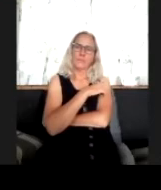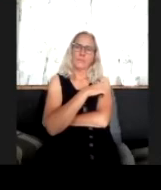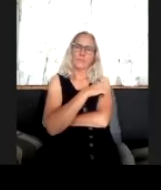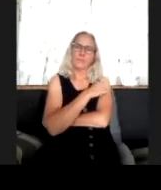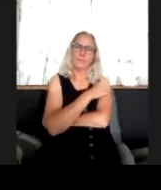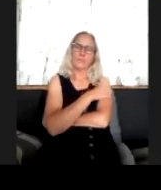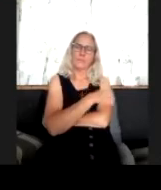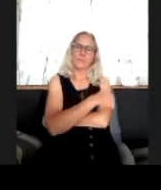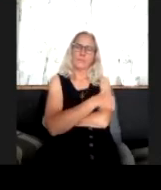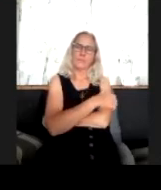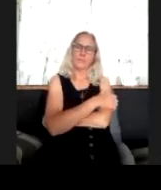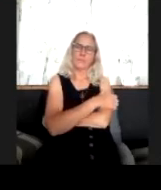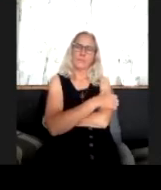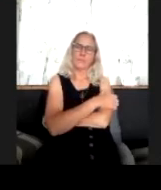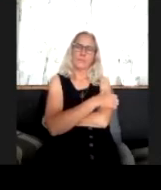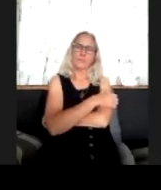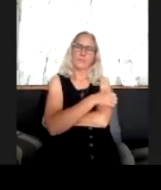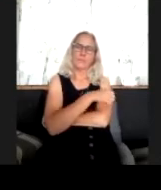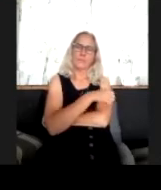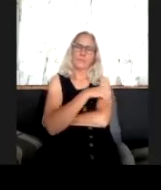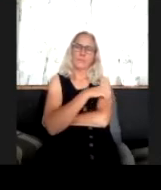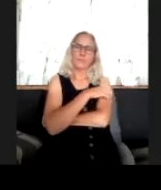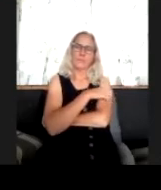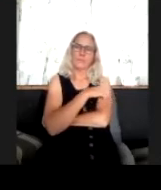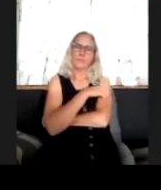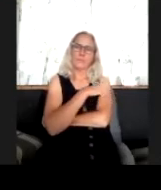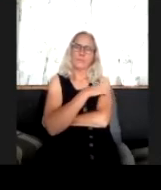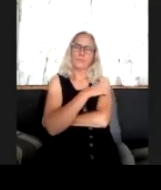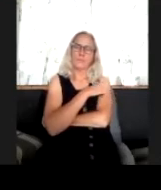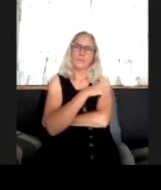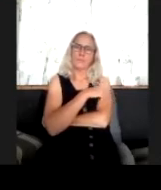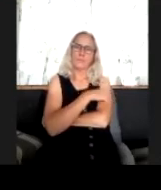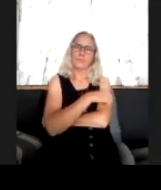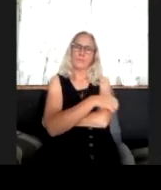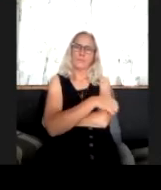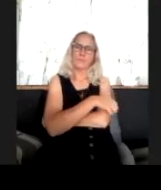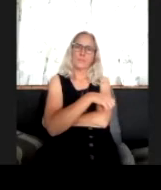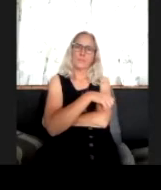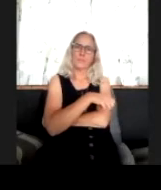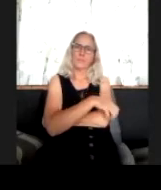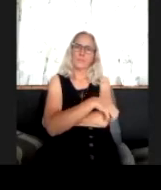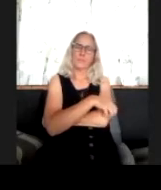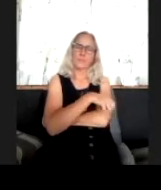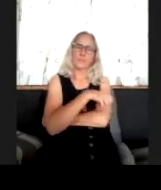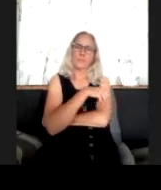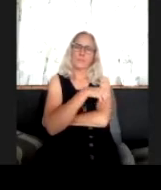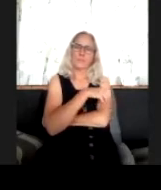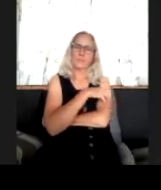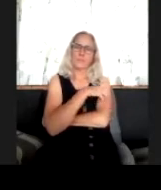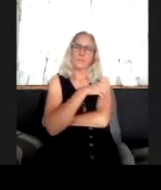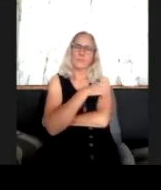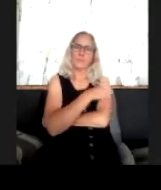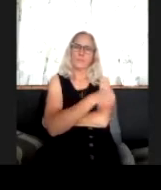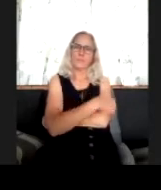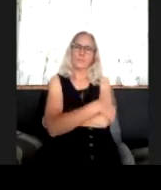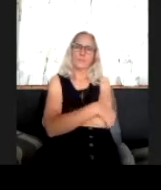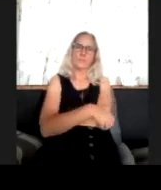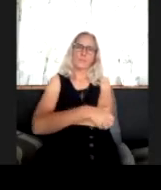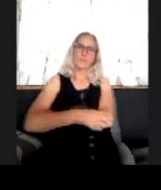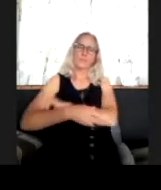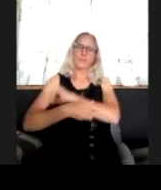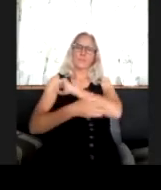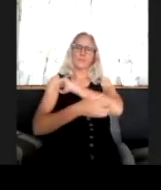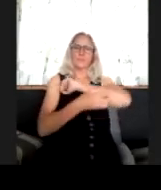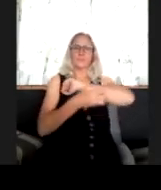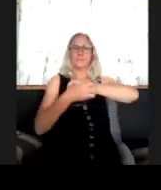back to receive his reward. And this guy said, we don't want you to rule over us. They